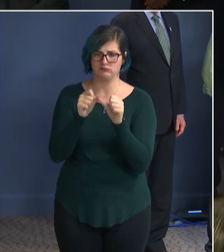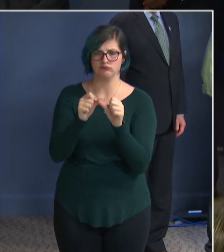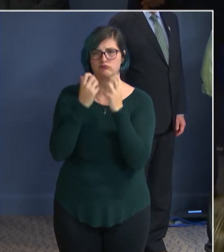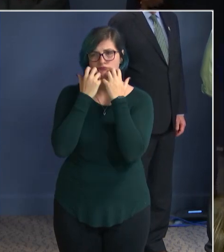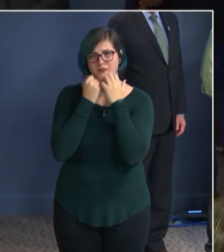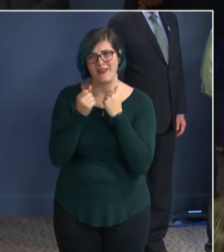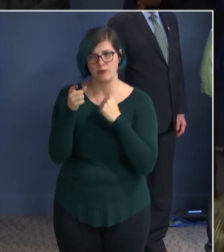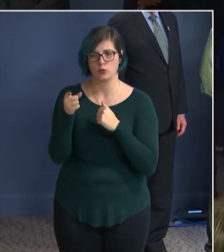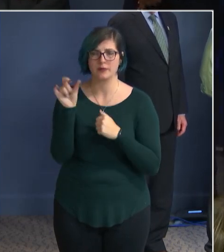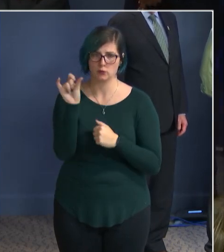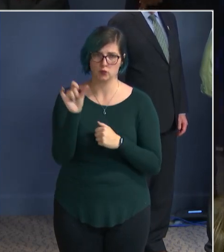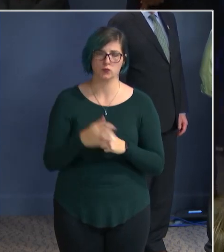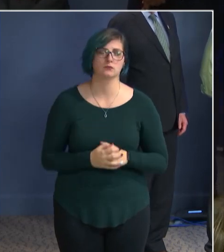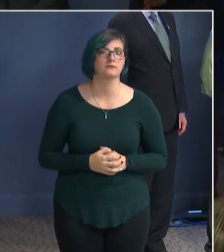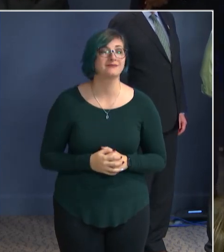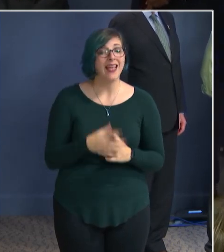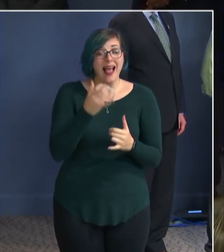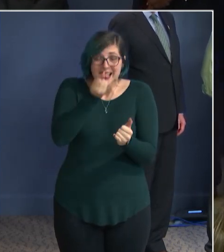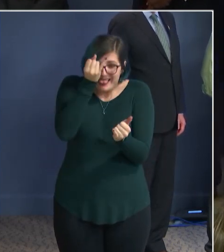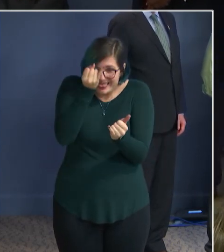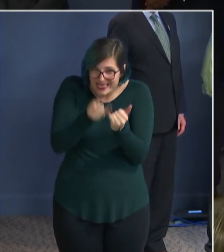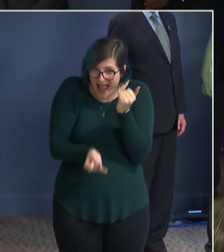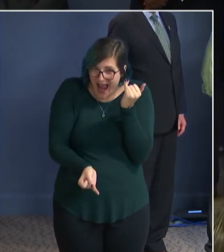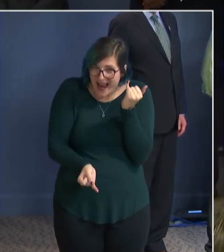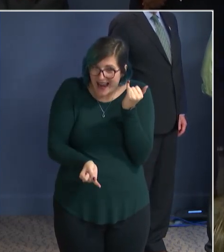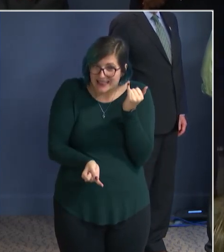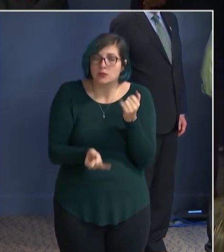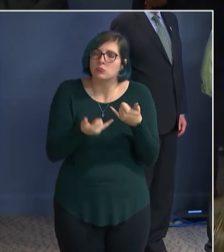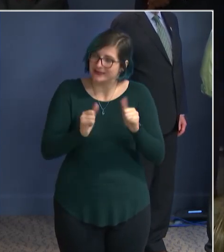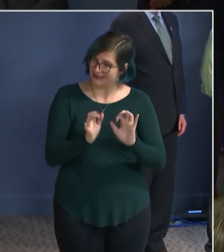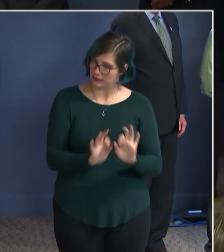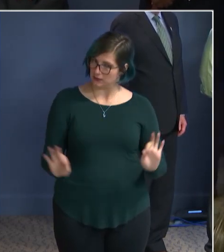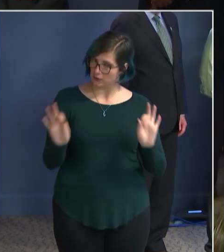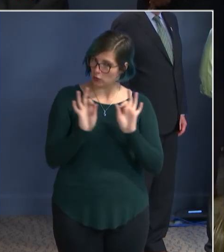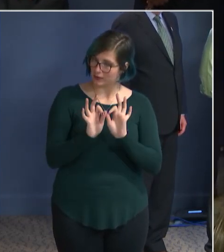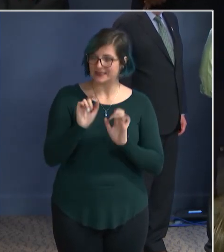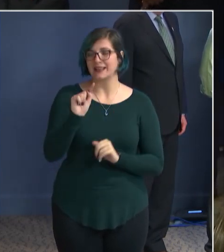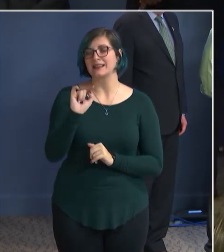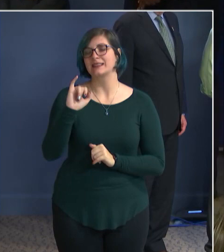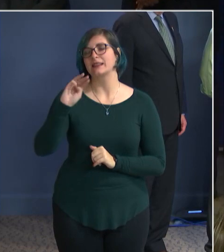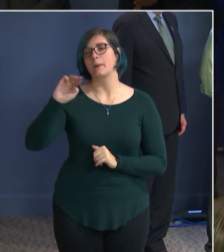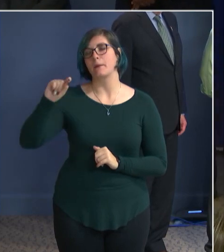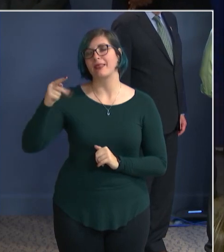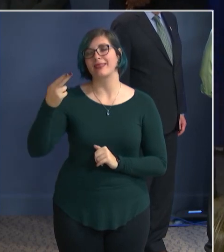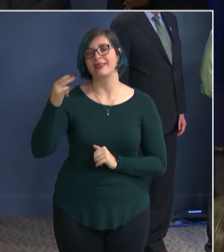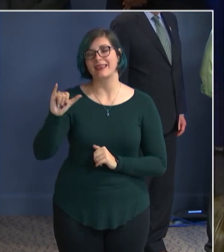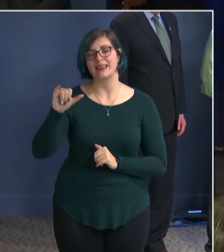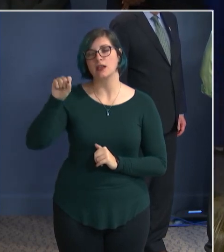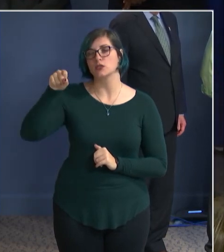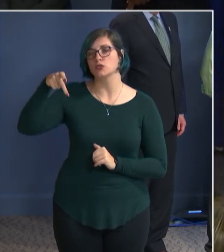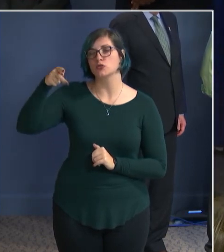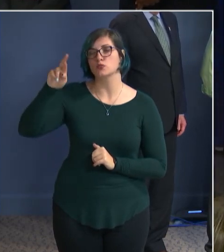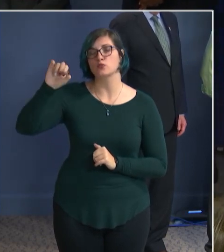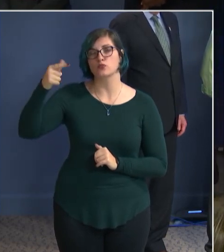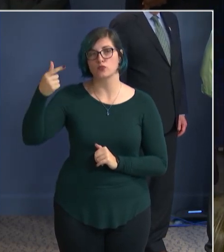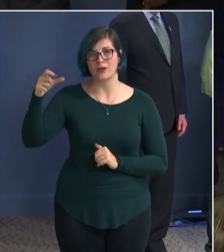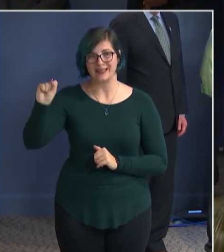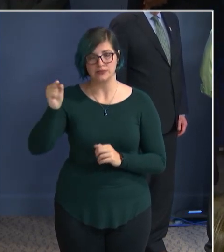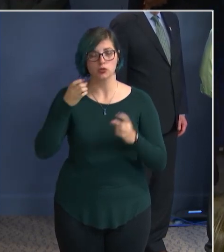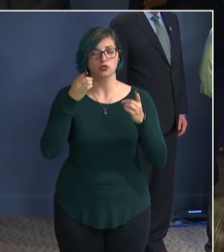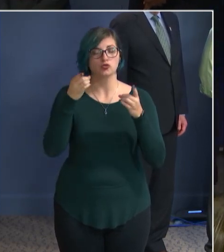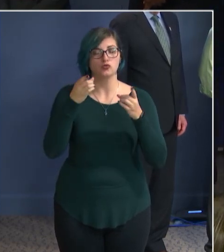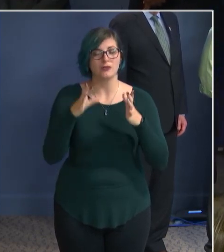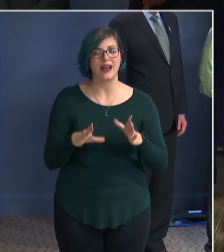administration. And last but not least, I want to introduce Timothy Spriggs as the Director of the Department of